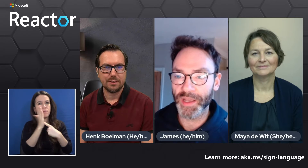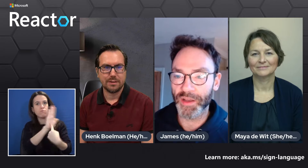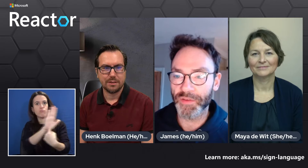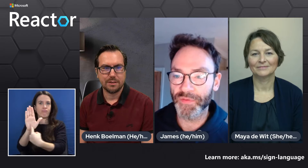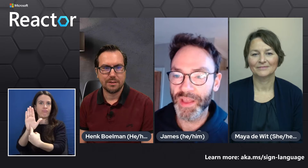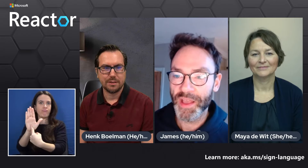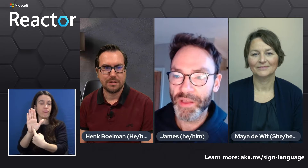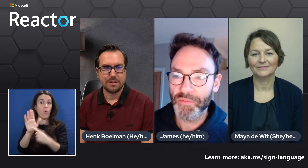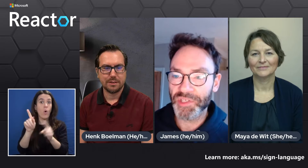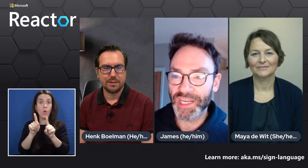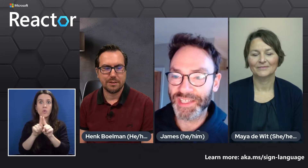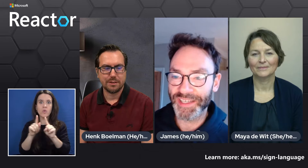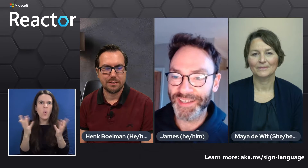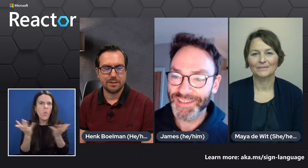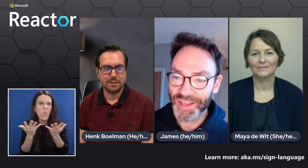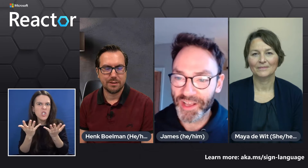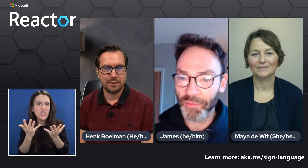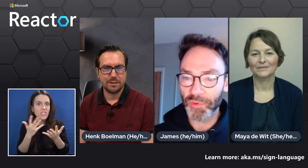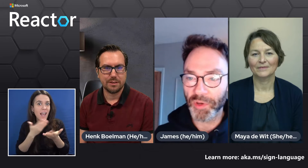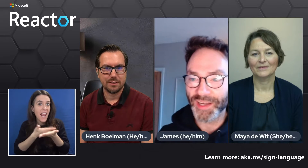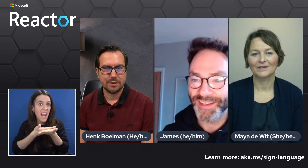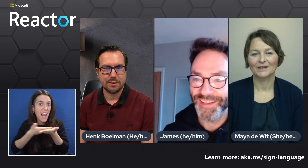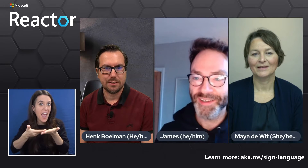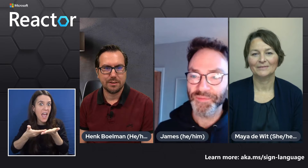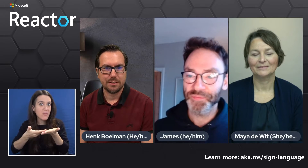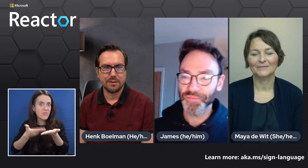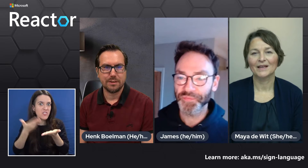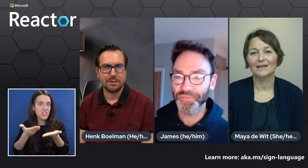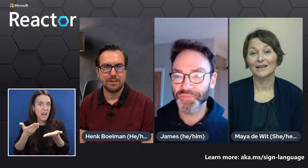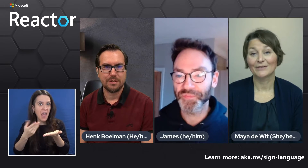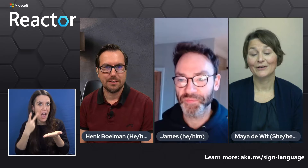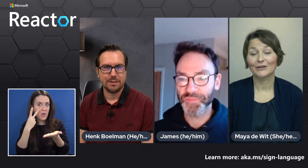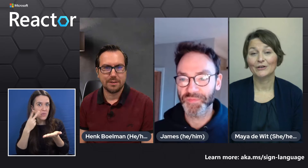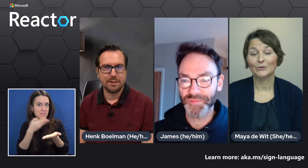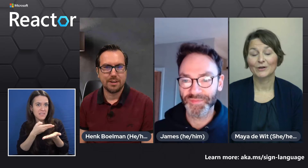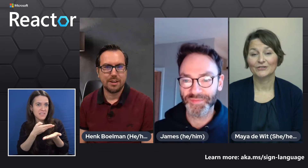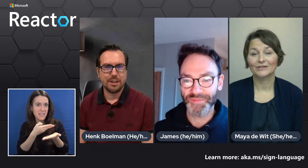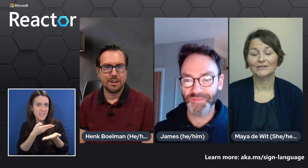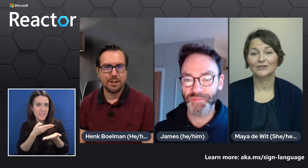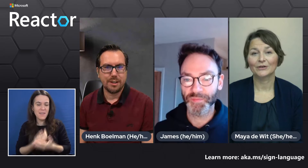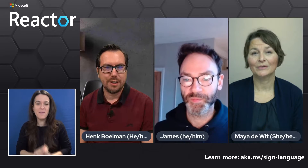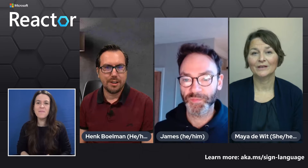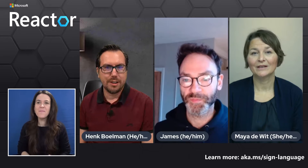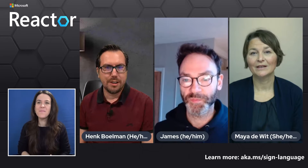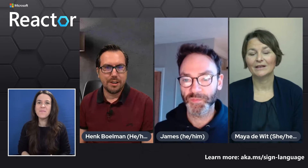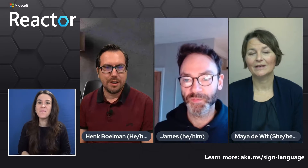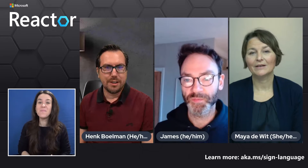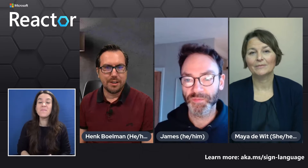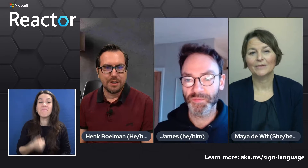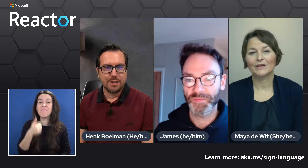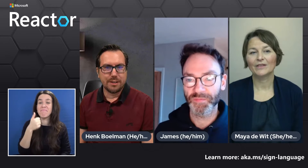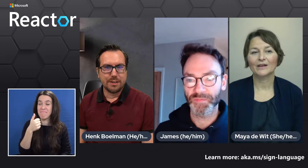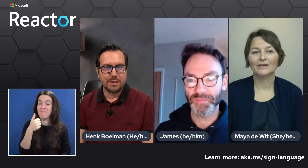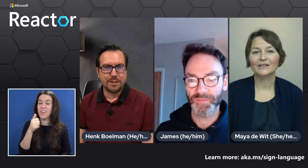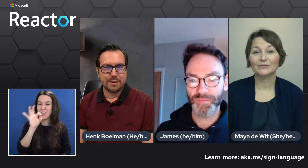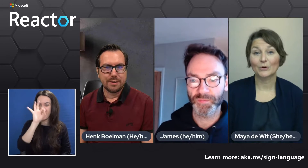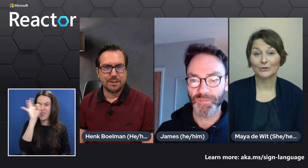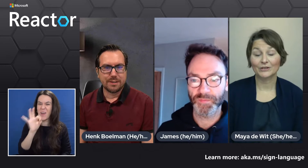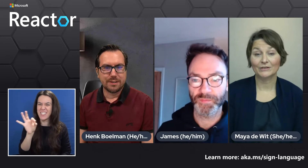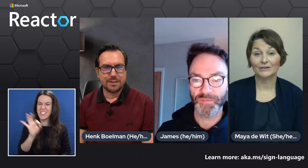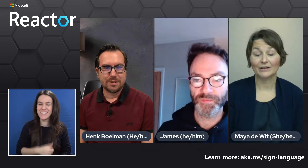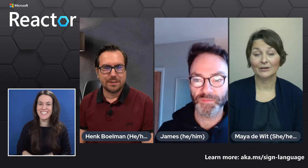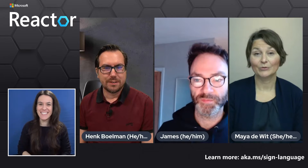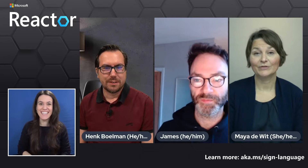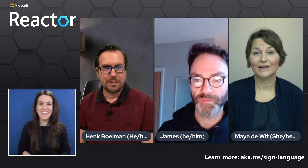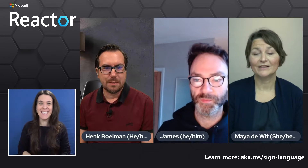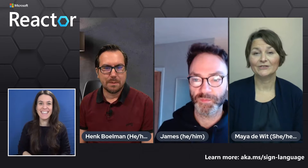given we're kind of projecting worldwide? Very good question. So there is what